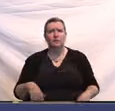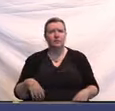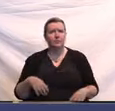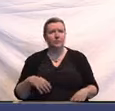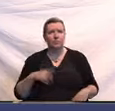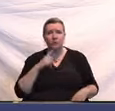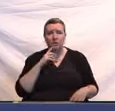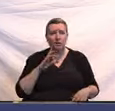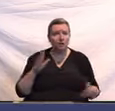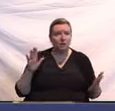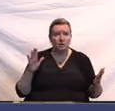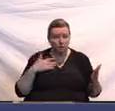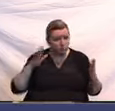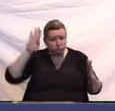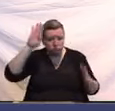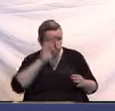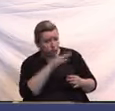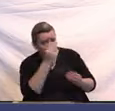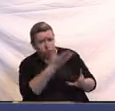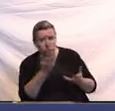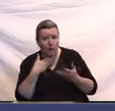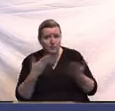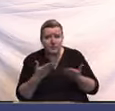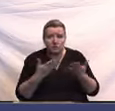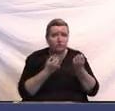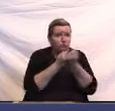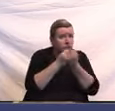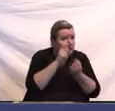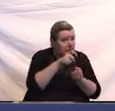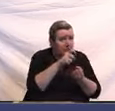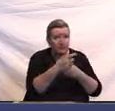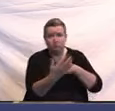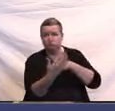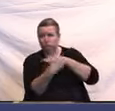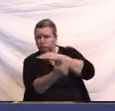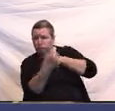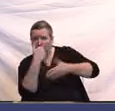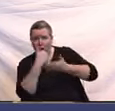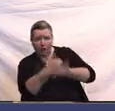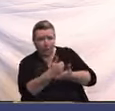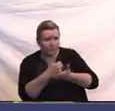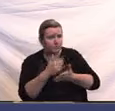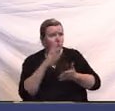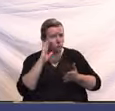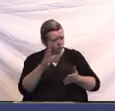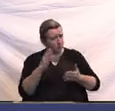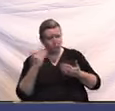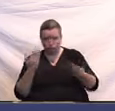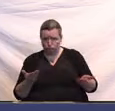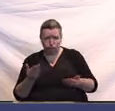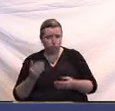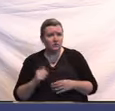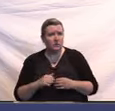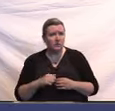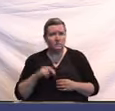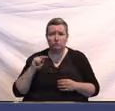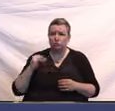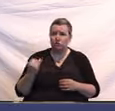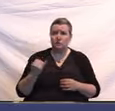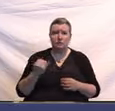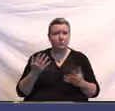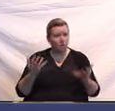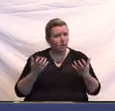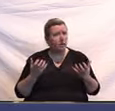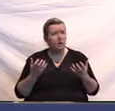New Jersey is here for those states if they need us. It's something I think we all wear as a badge of honor.